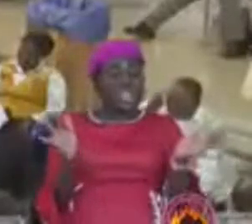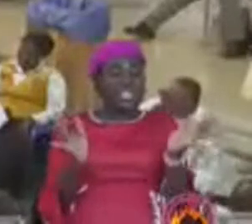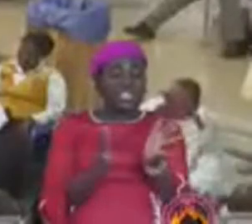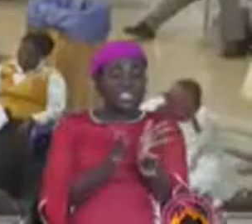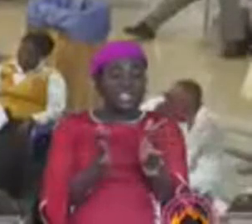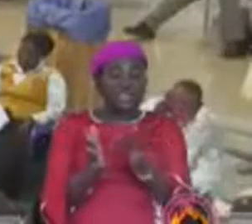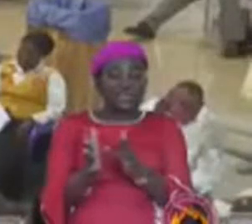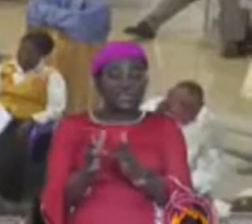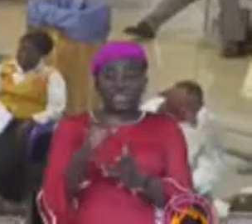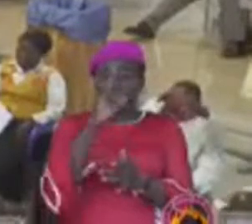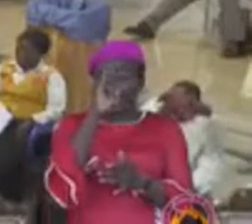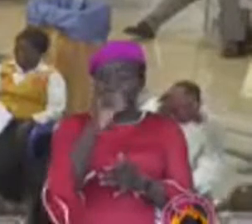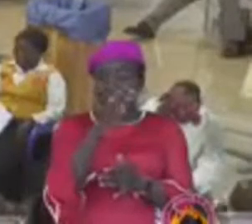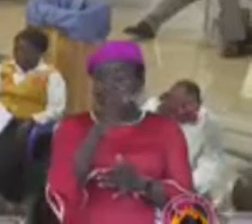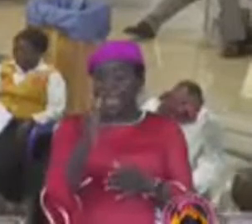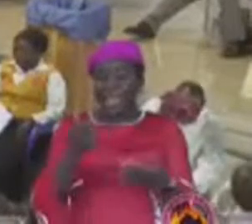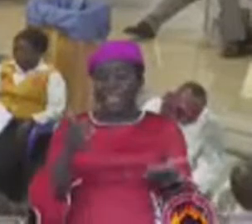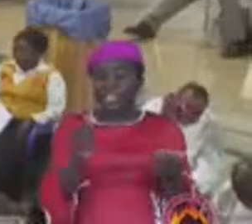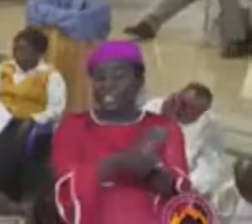Jesus is a destroyer.